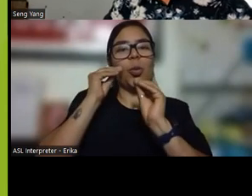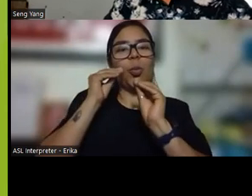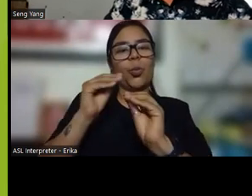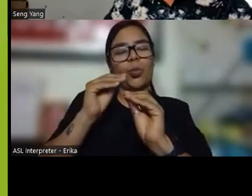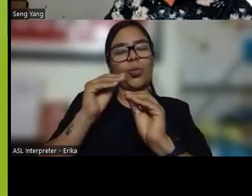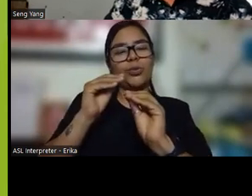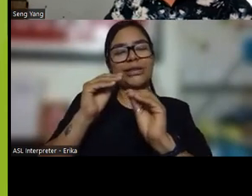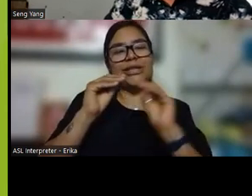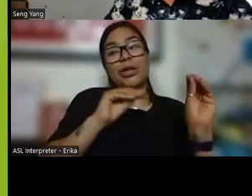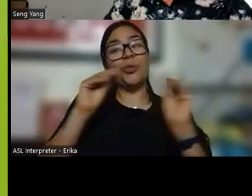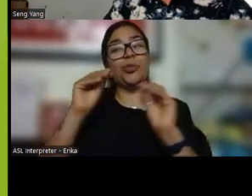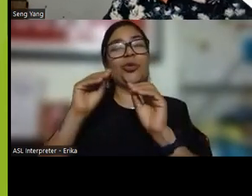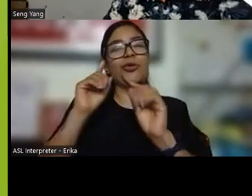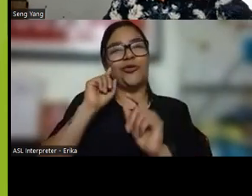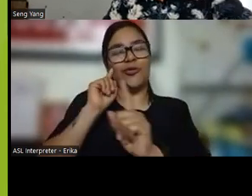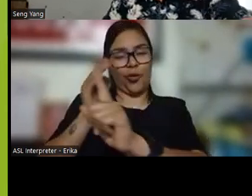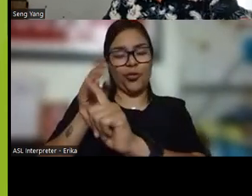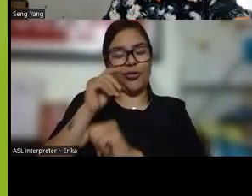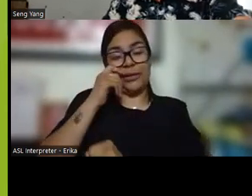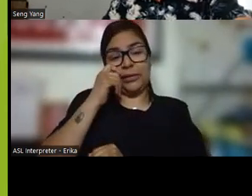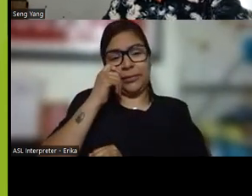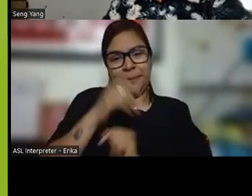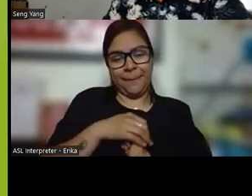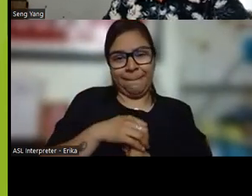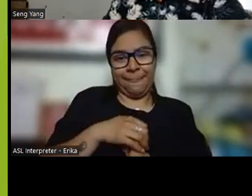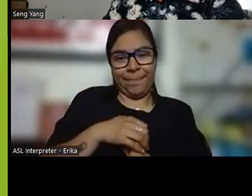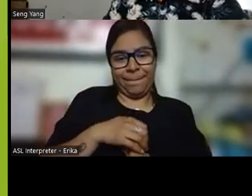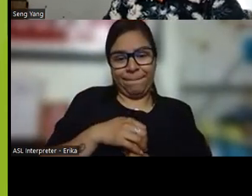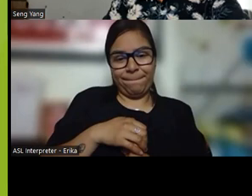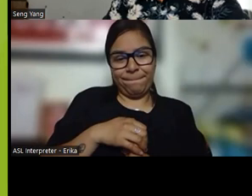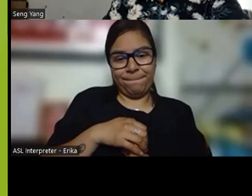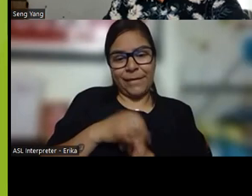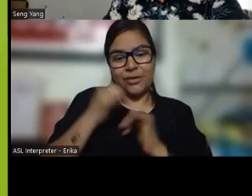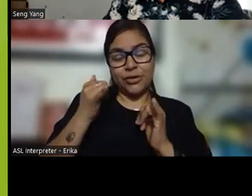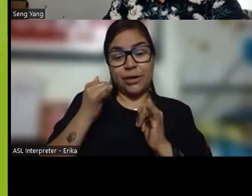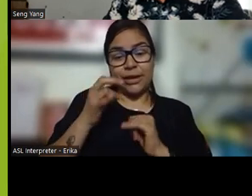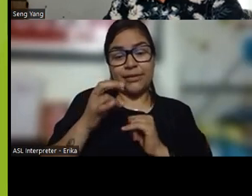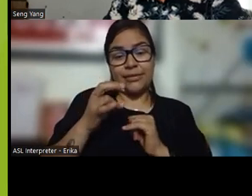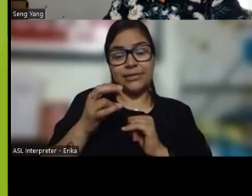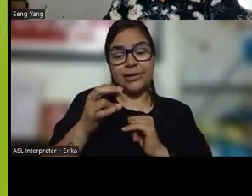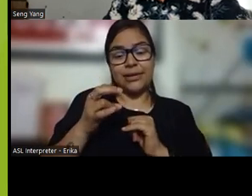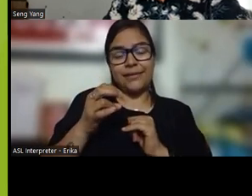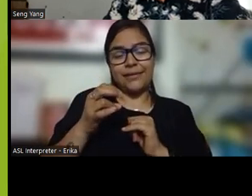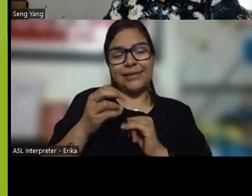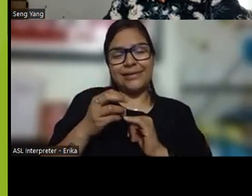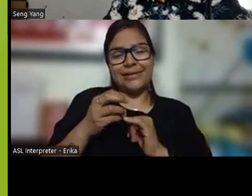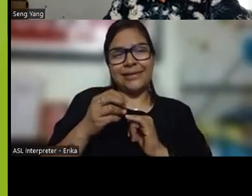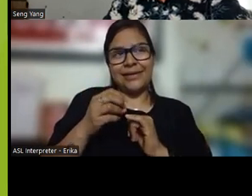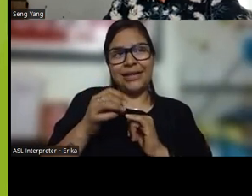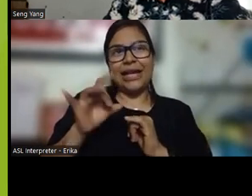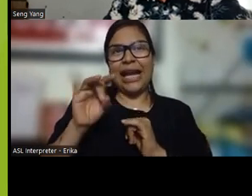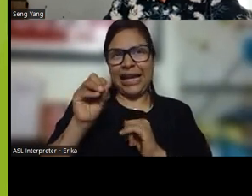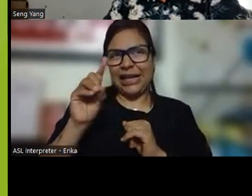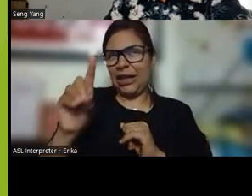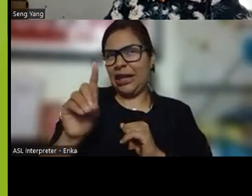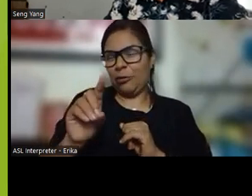about 81%, for the participants, they say, I deal more effectively with